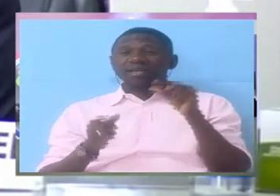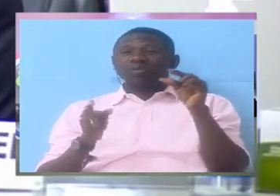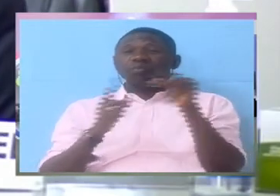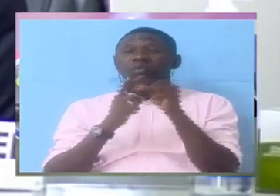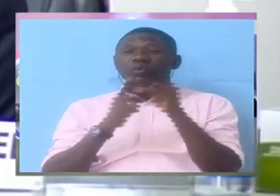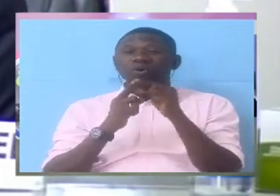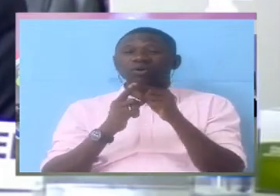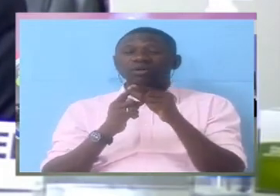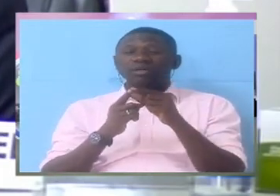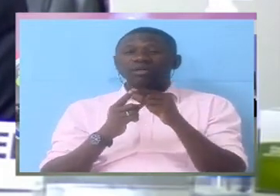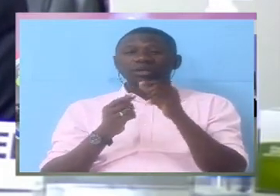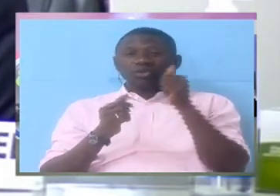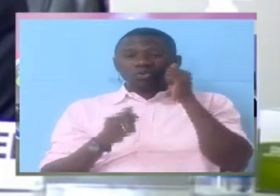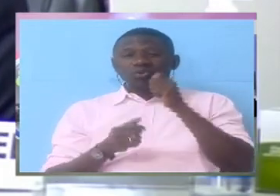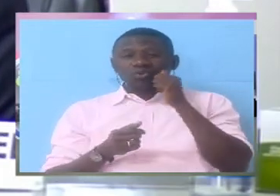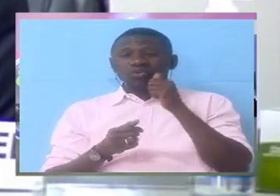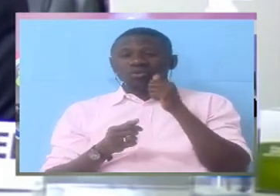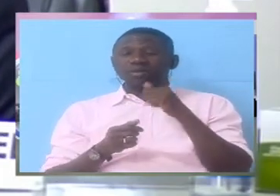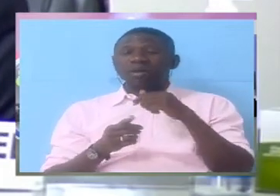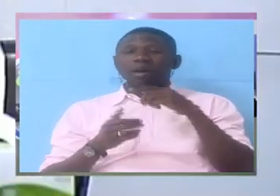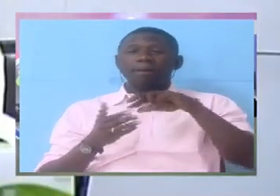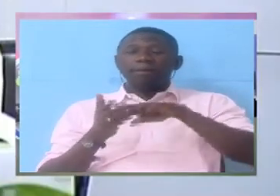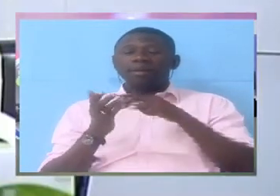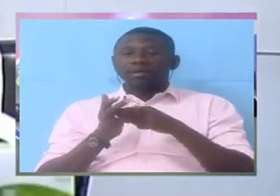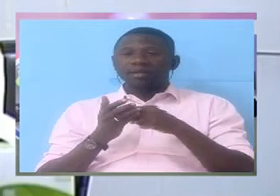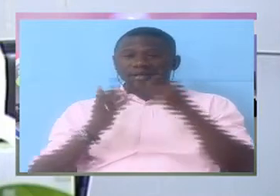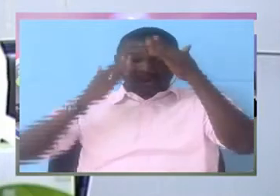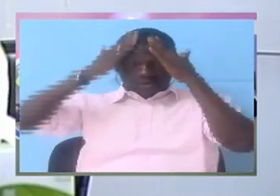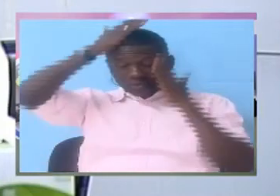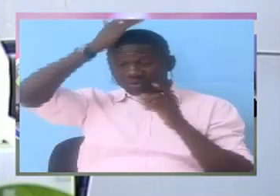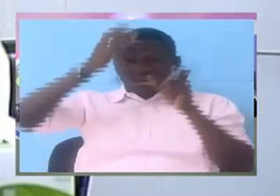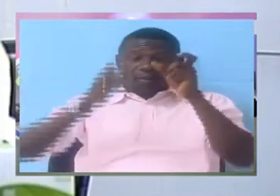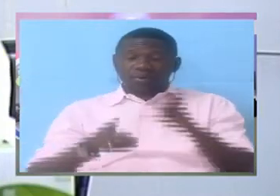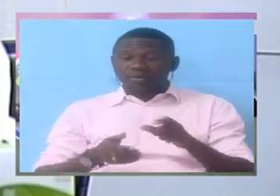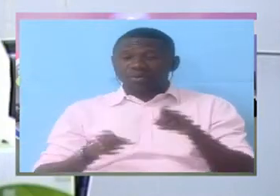being used those days, soldiers with a difference.